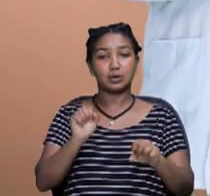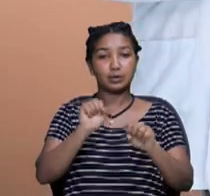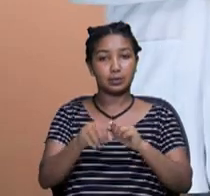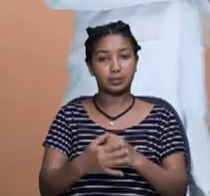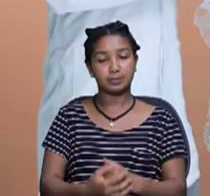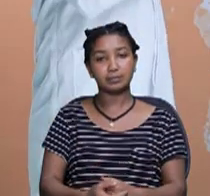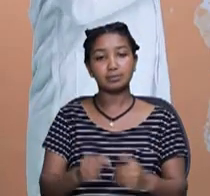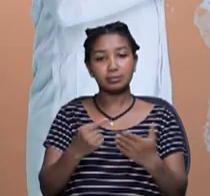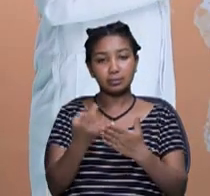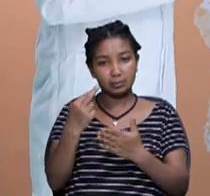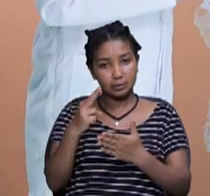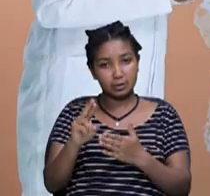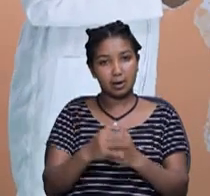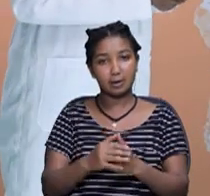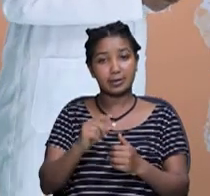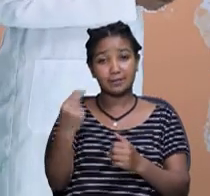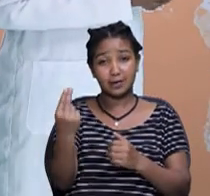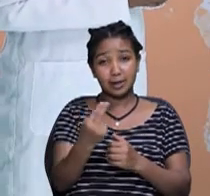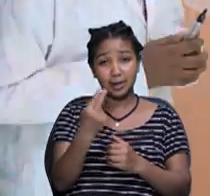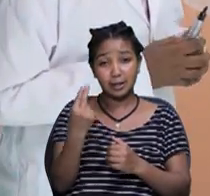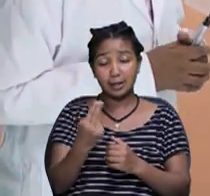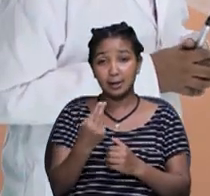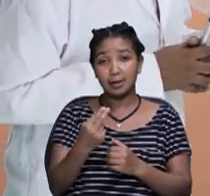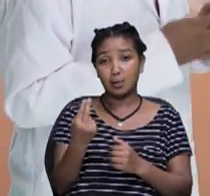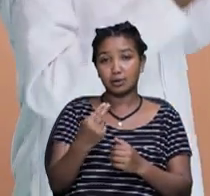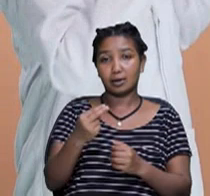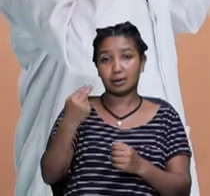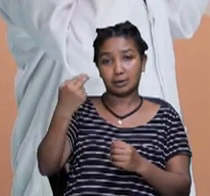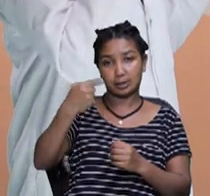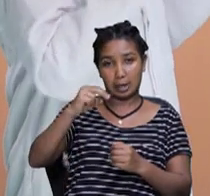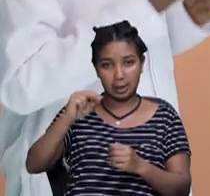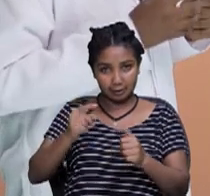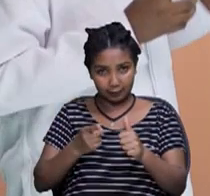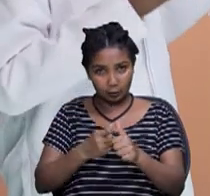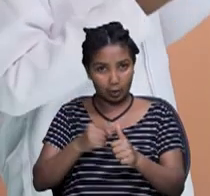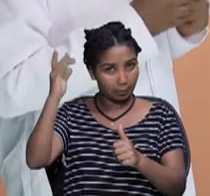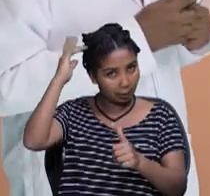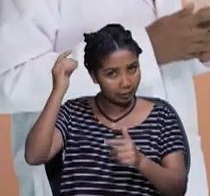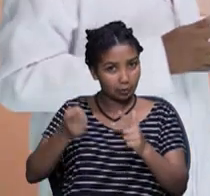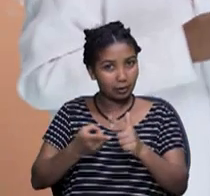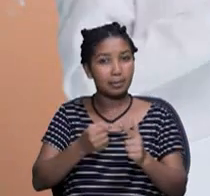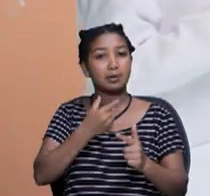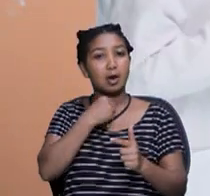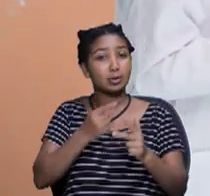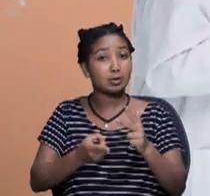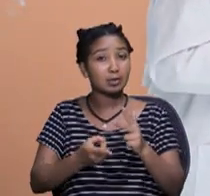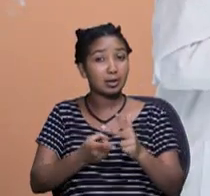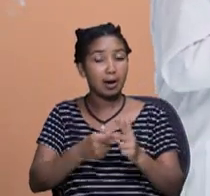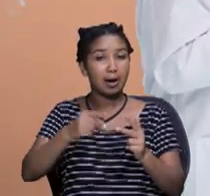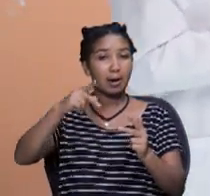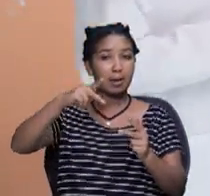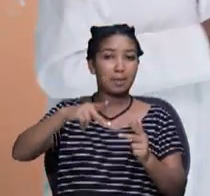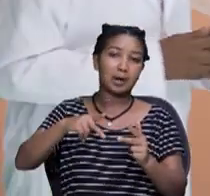So these are the very important glands: the pituitary gland, the thyroid gland, the